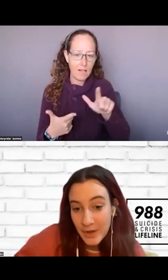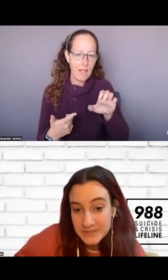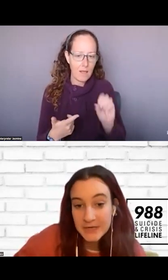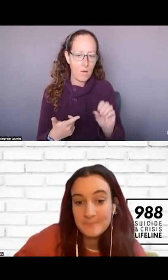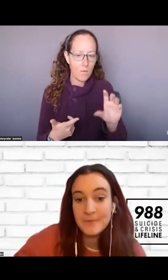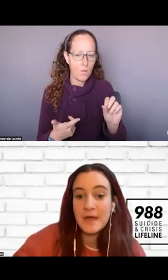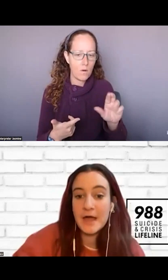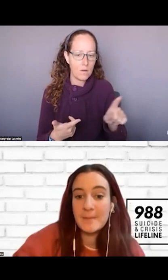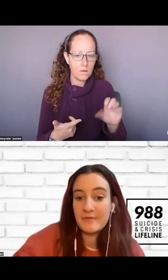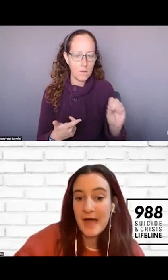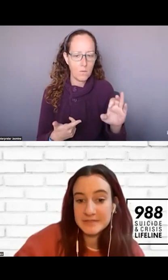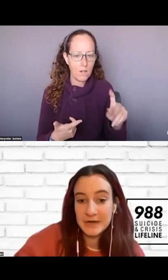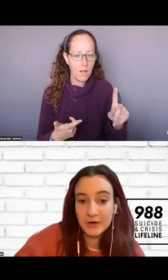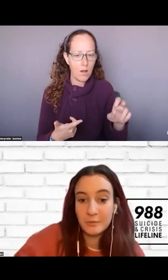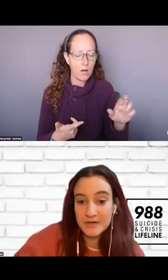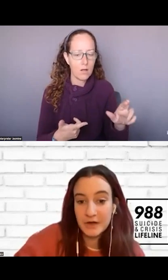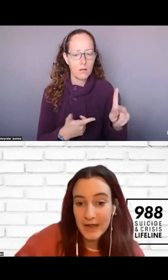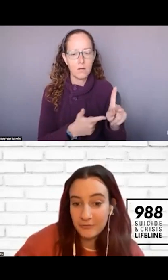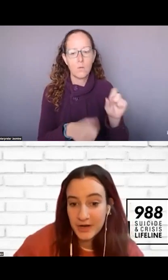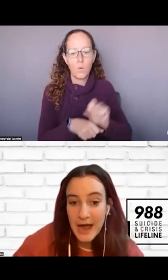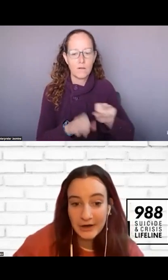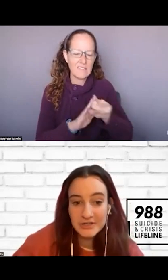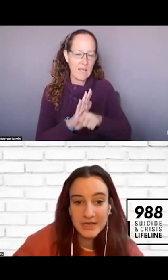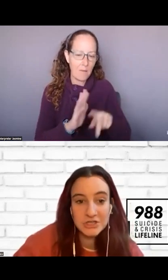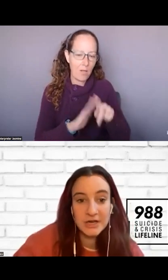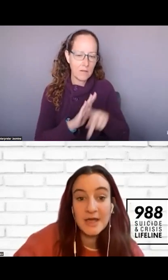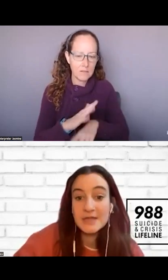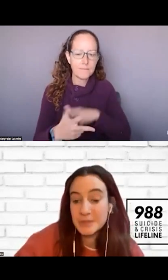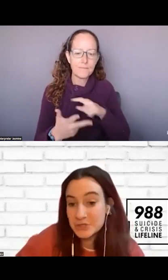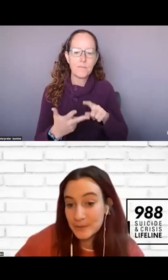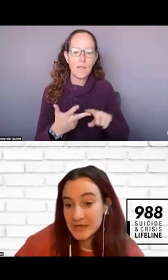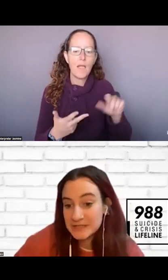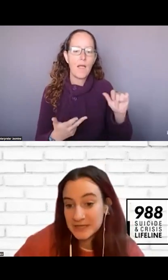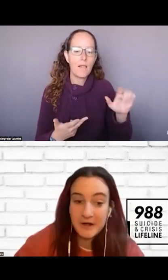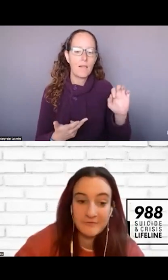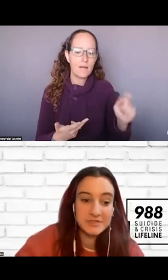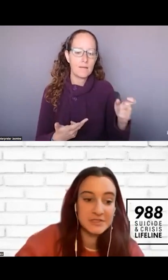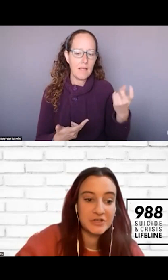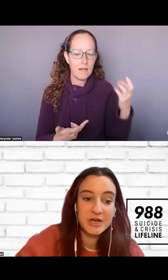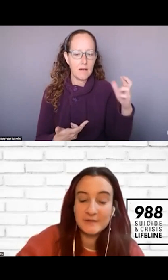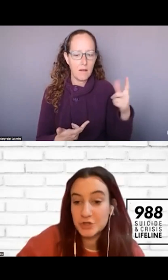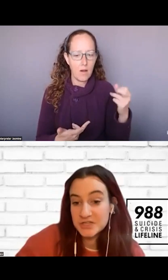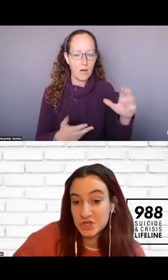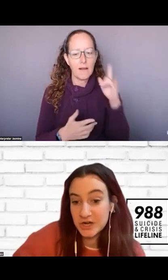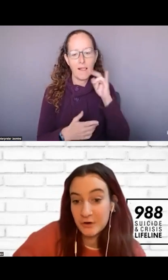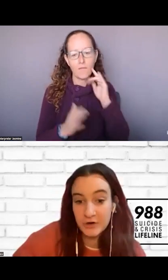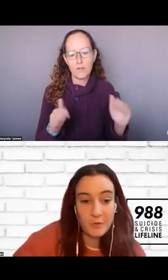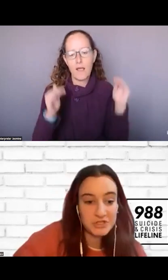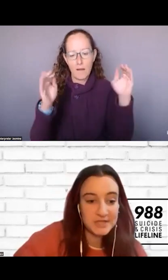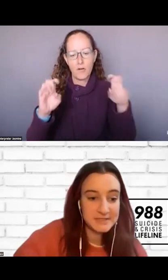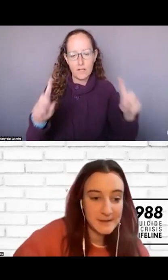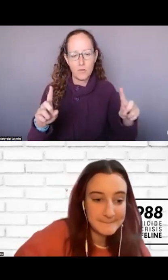state policy. And we have Alex Edgar, who works on California higher education. So I'm super excited to kick off this discussion and then transition it